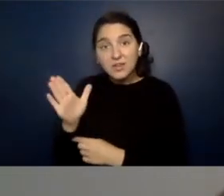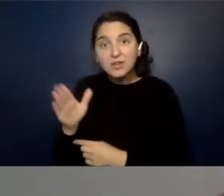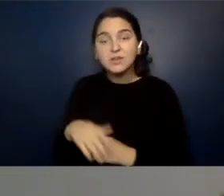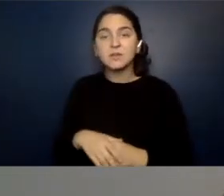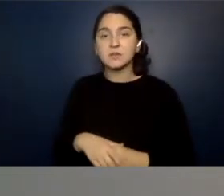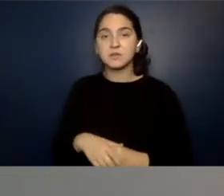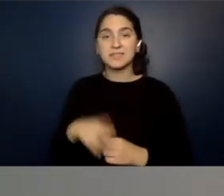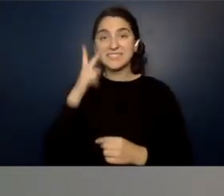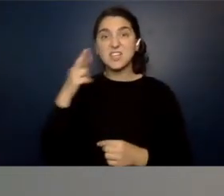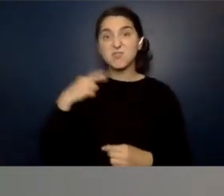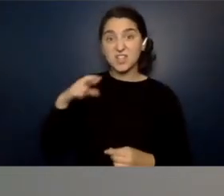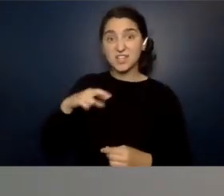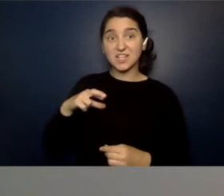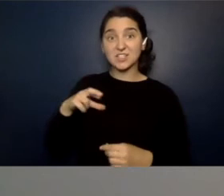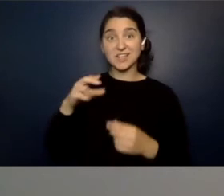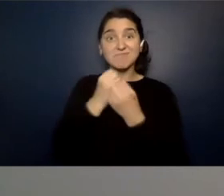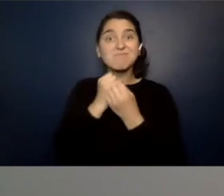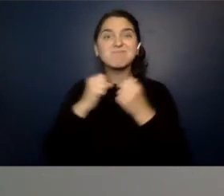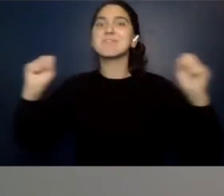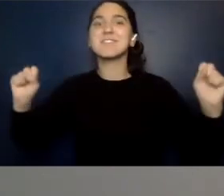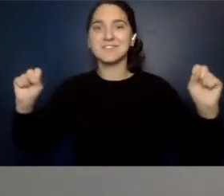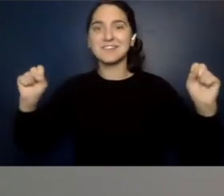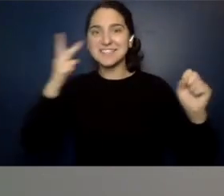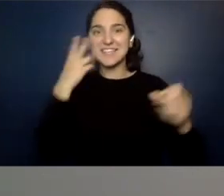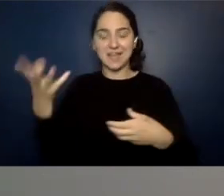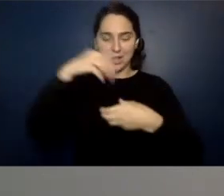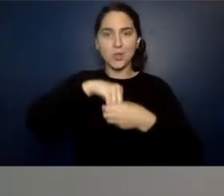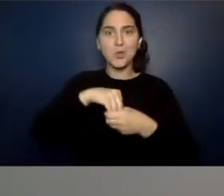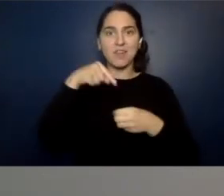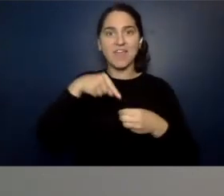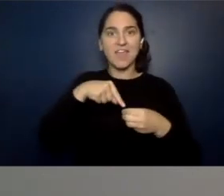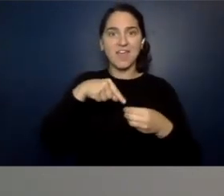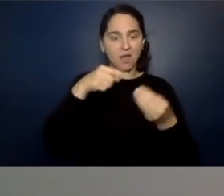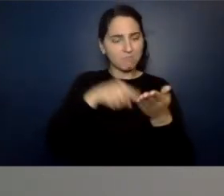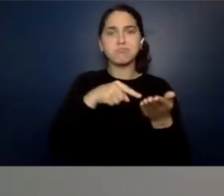thought that there was no choice but to split up again.